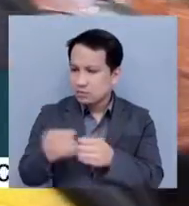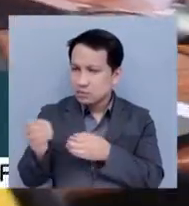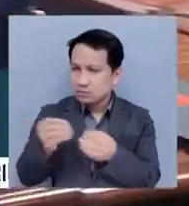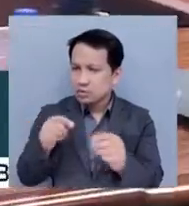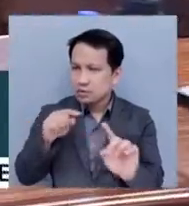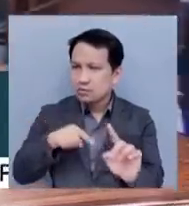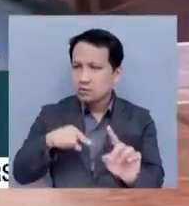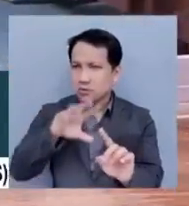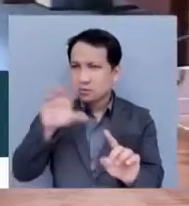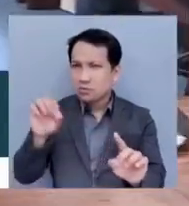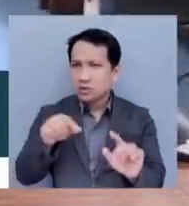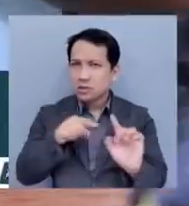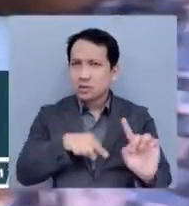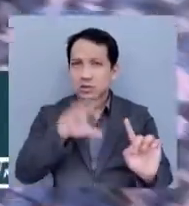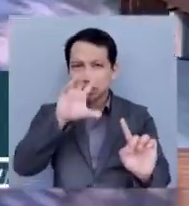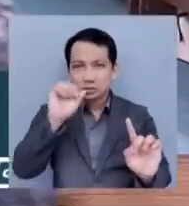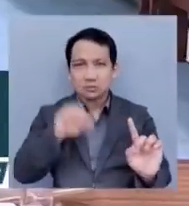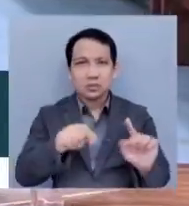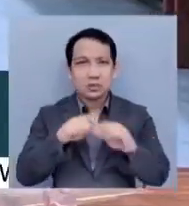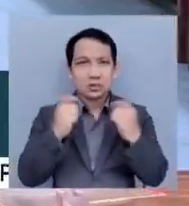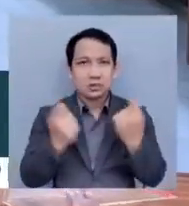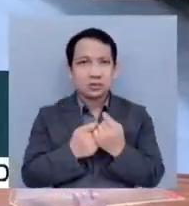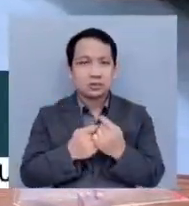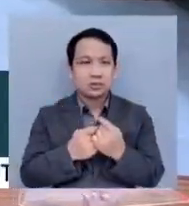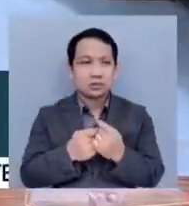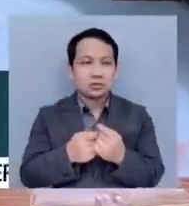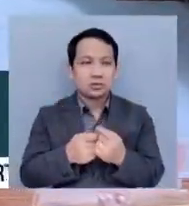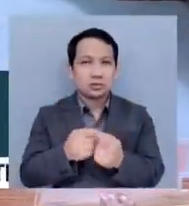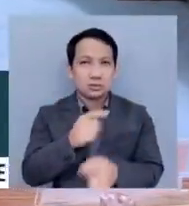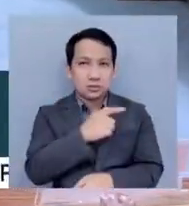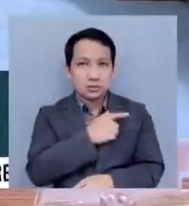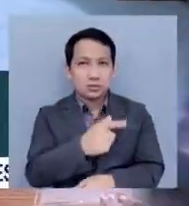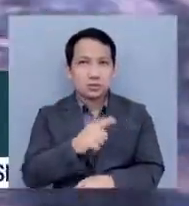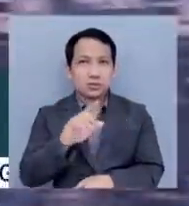na kinondak ng team ni Colonel Ibanez.